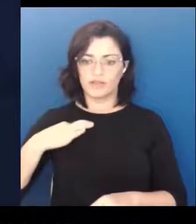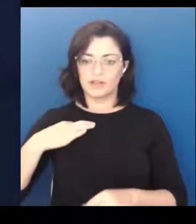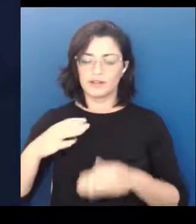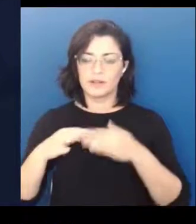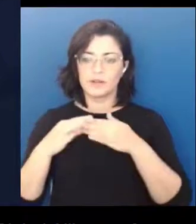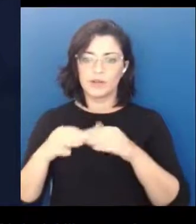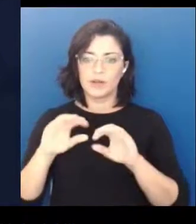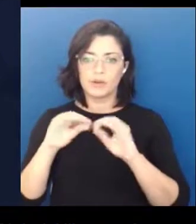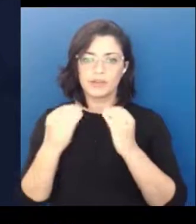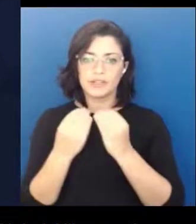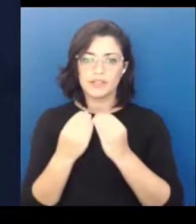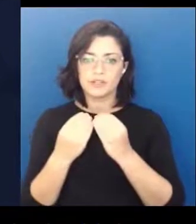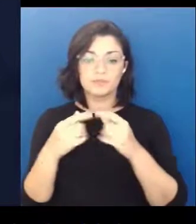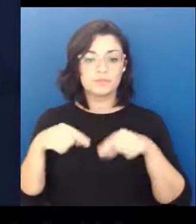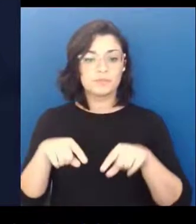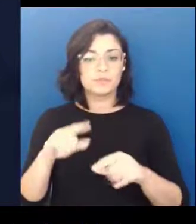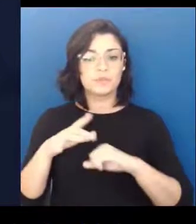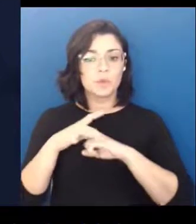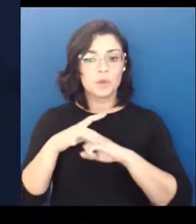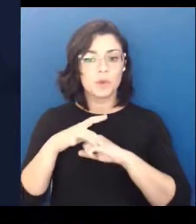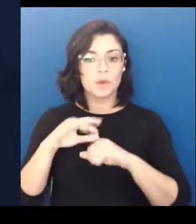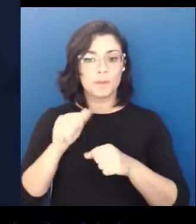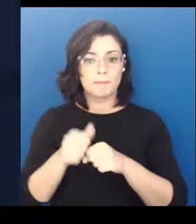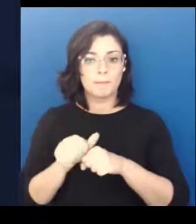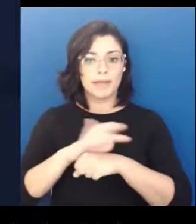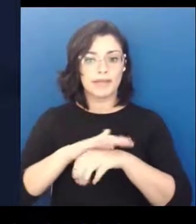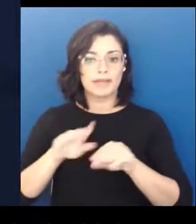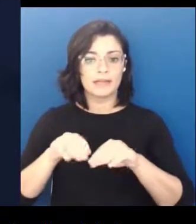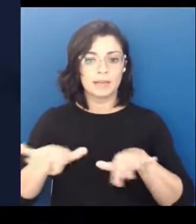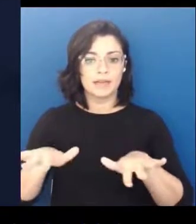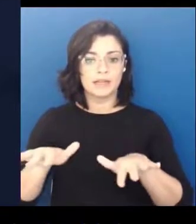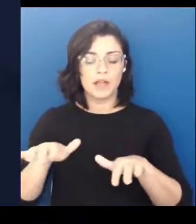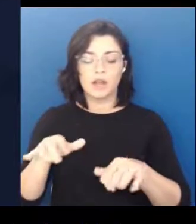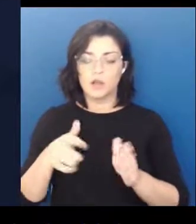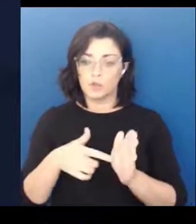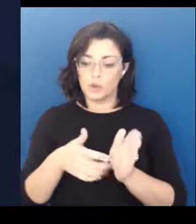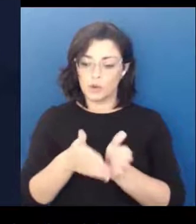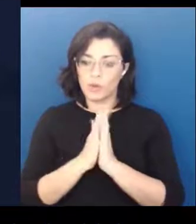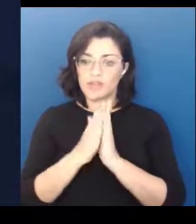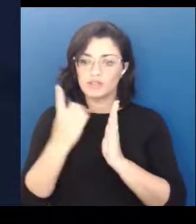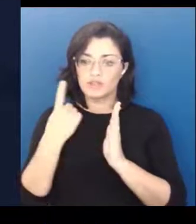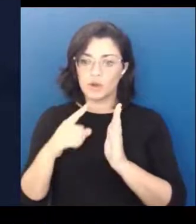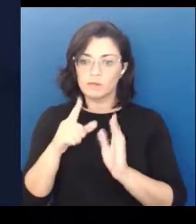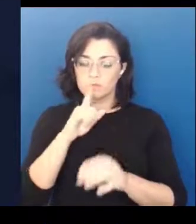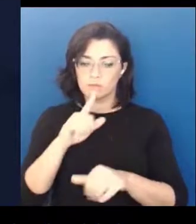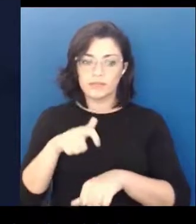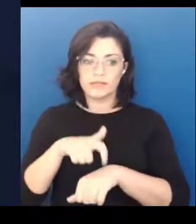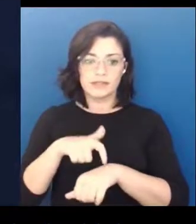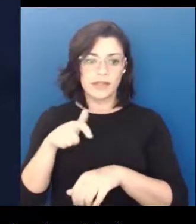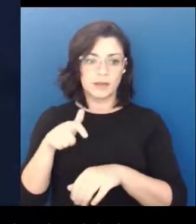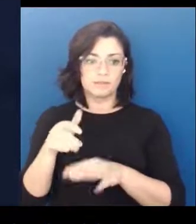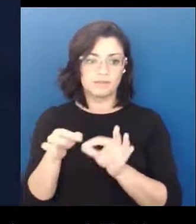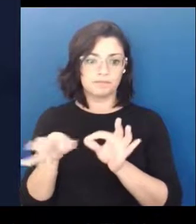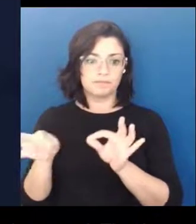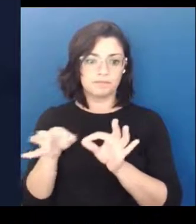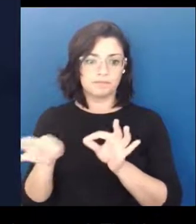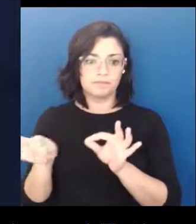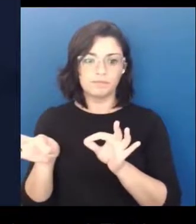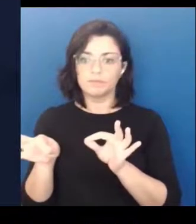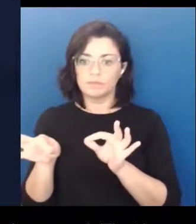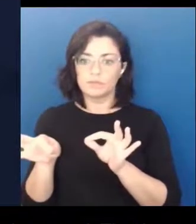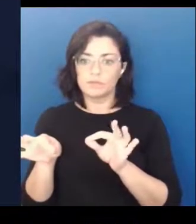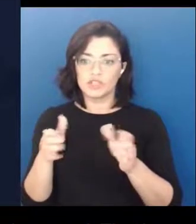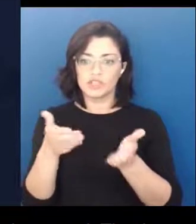the requests for real-time captioning services dramatically increased. That has kept all of the professionals in the